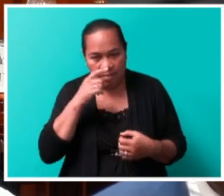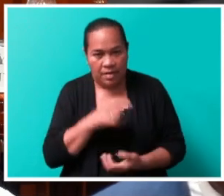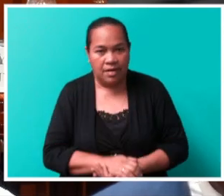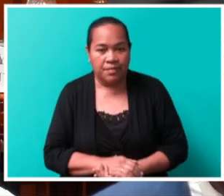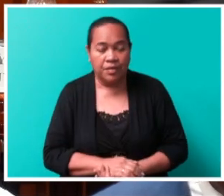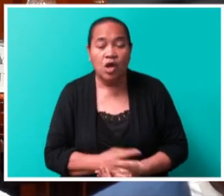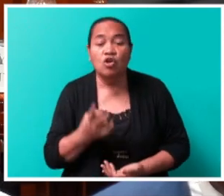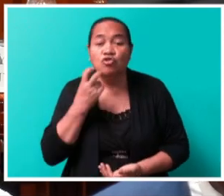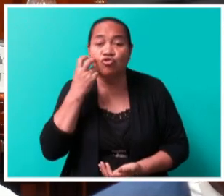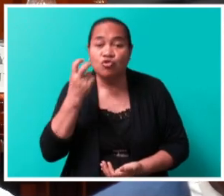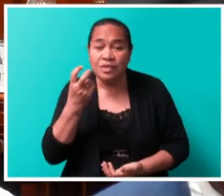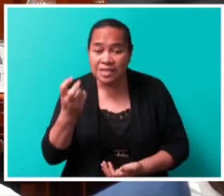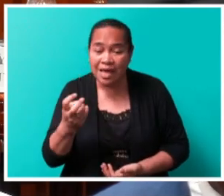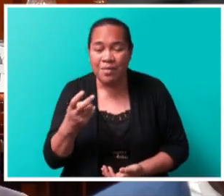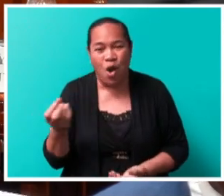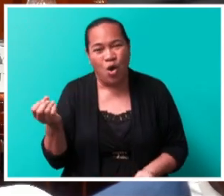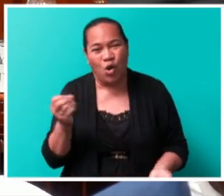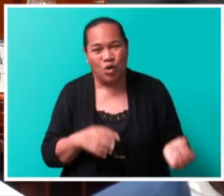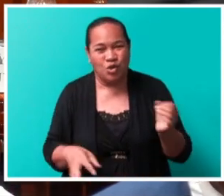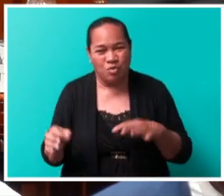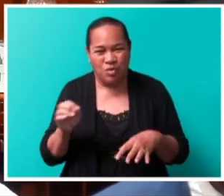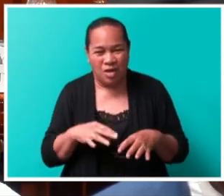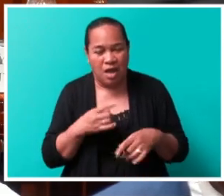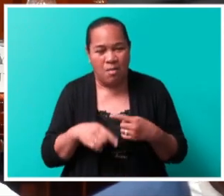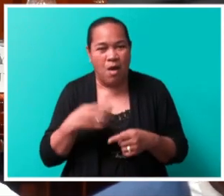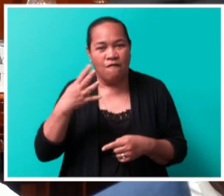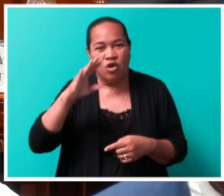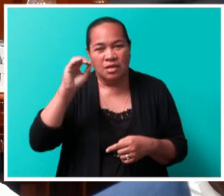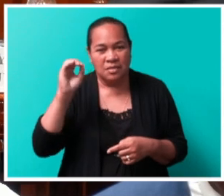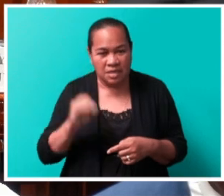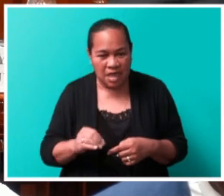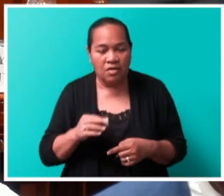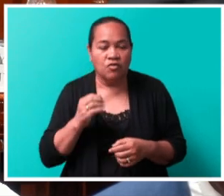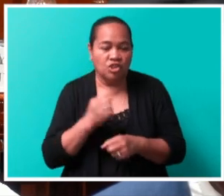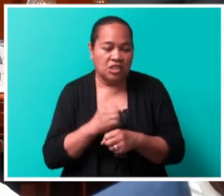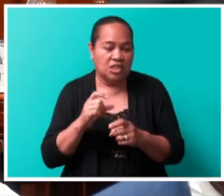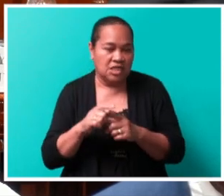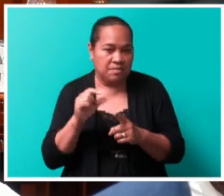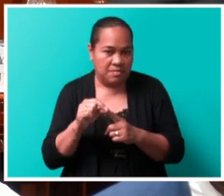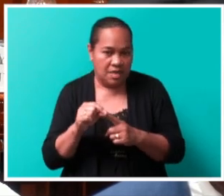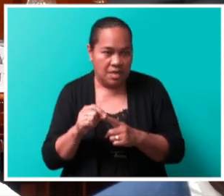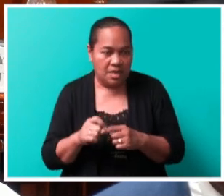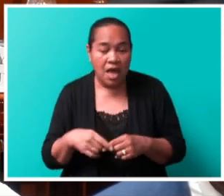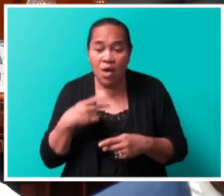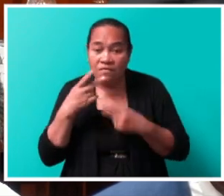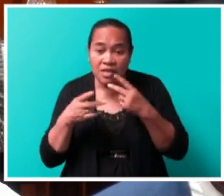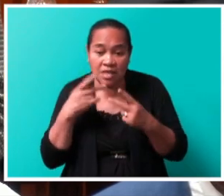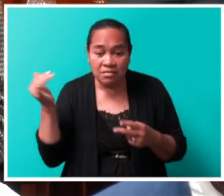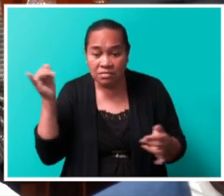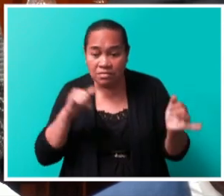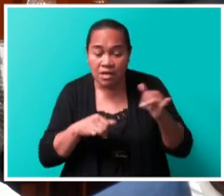Tourism, as we know, contributes approximately 40% of Fiji's GDP, but visitor spend is heavily